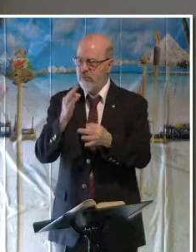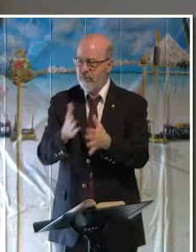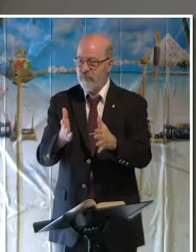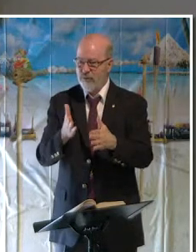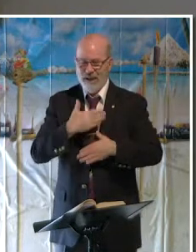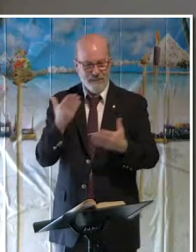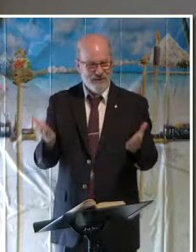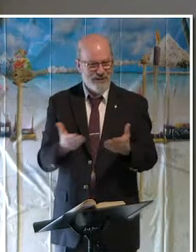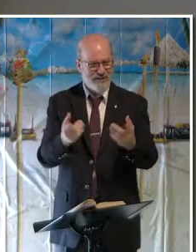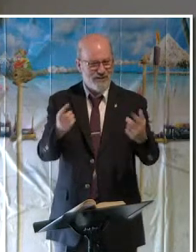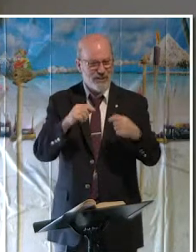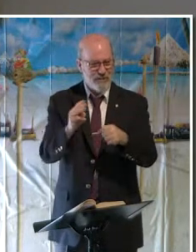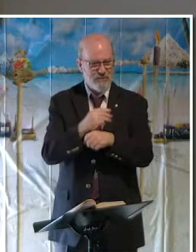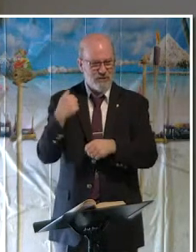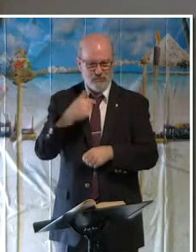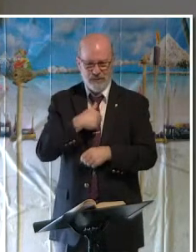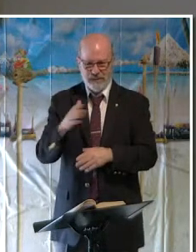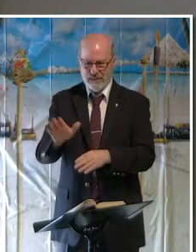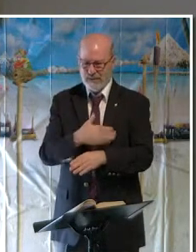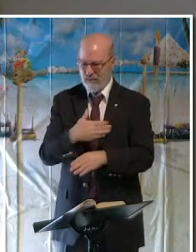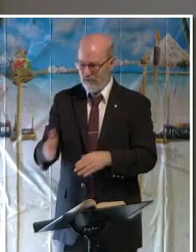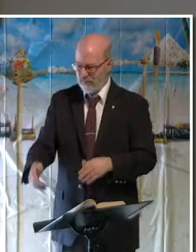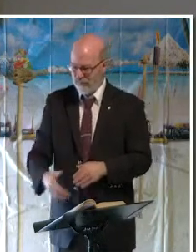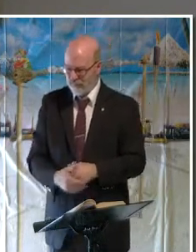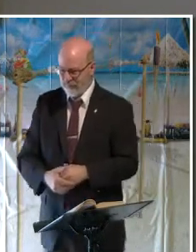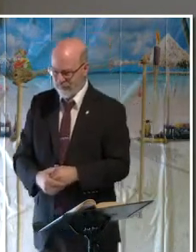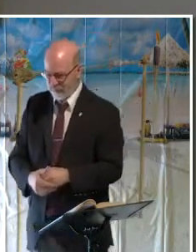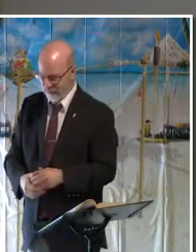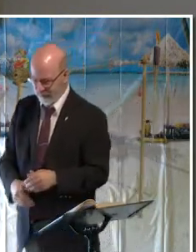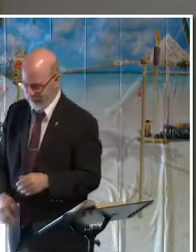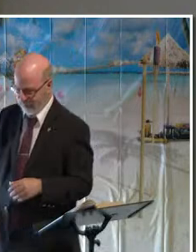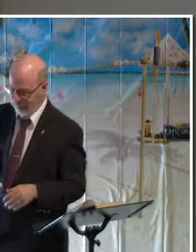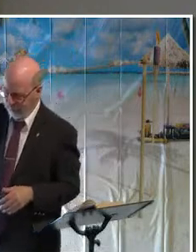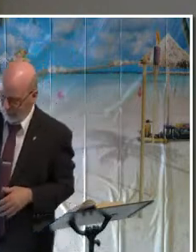we're glad you're here. Come and minister to us in song, if you would, please.